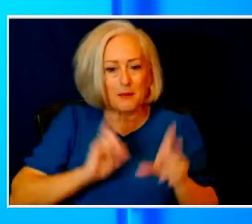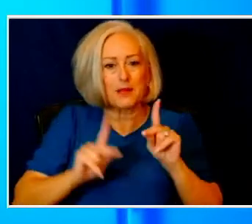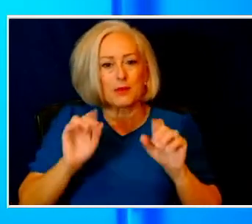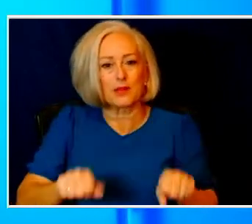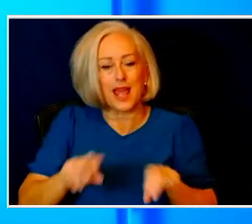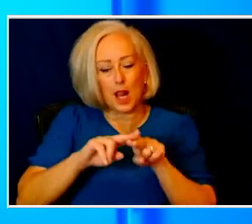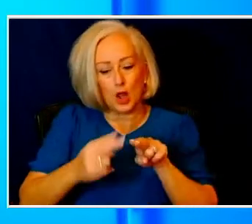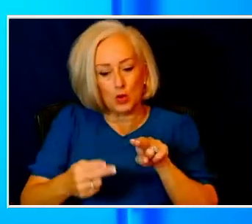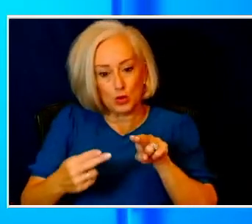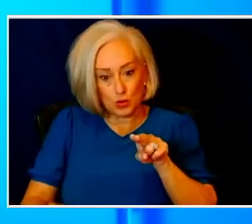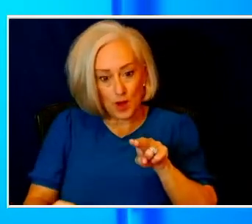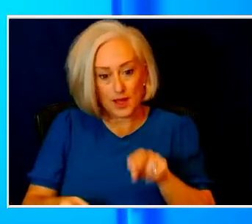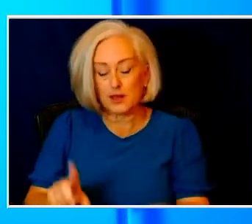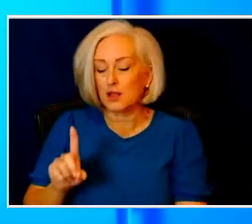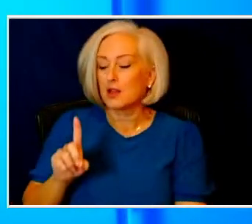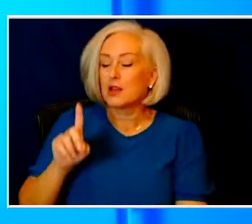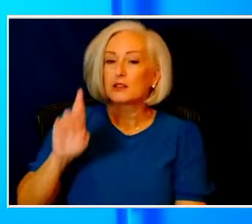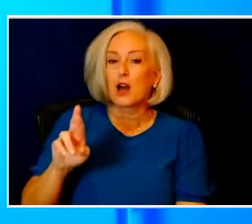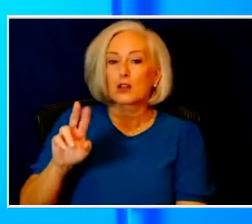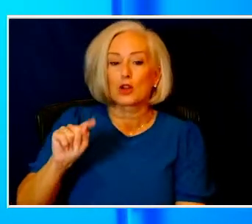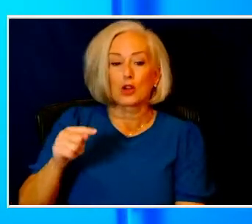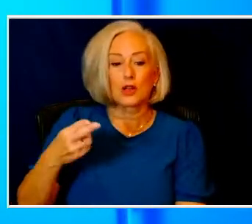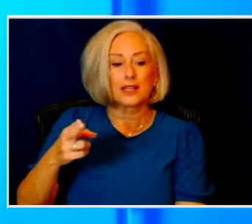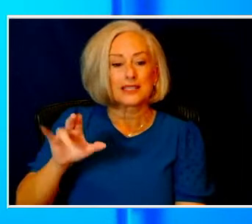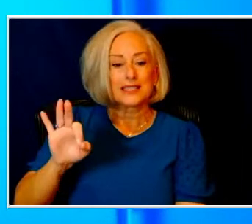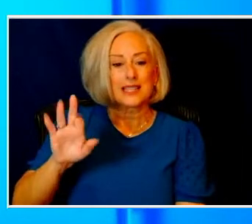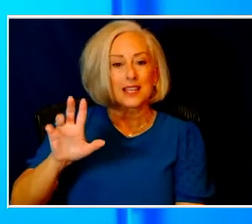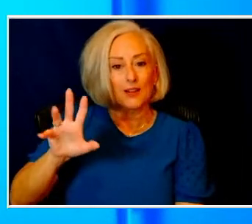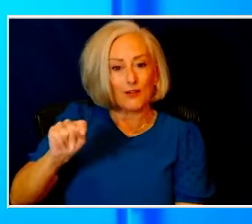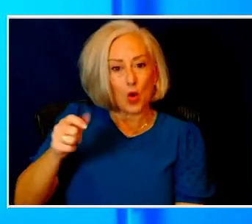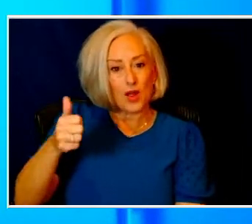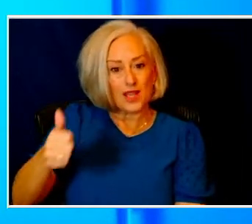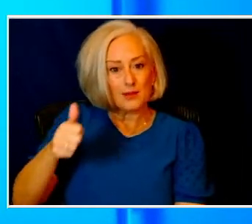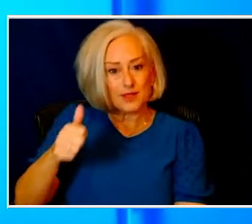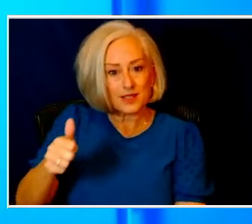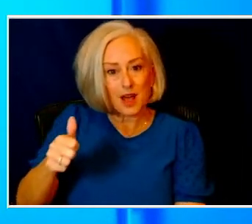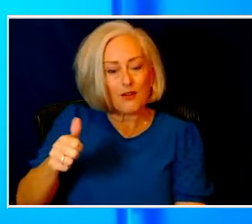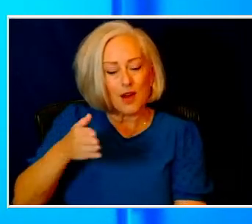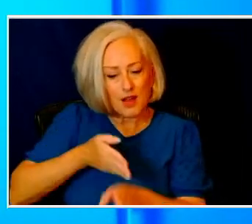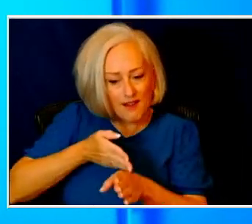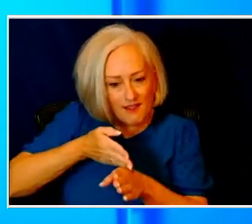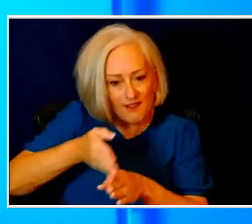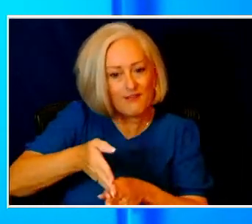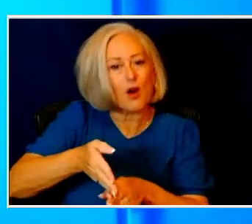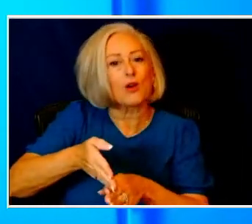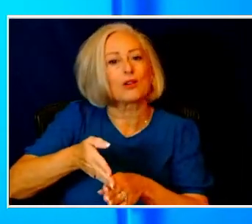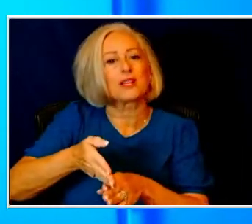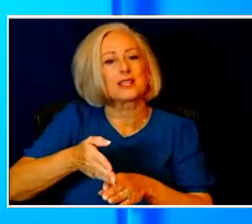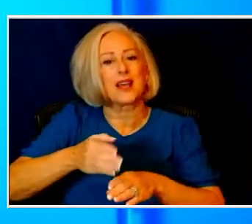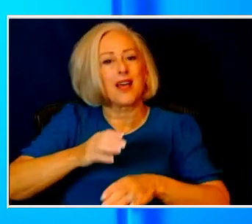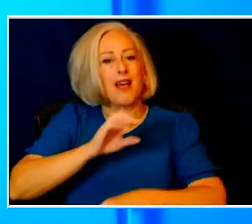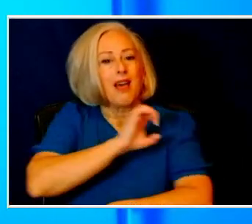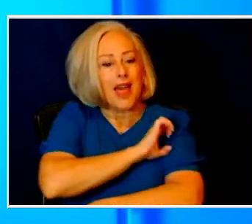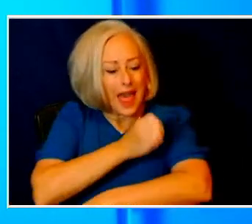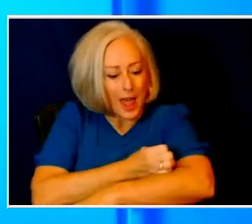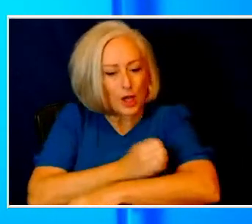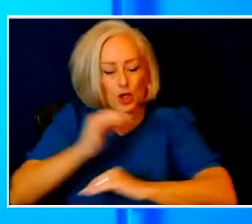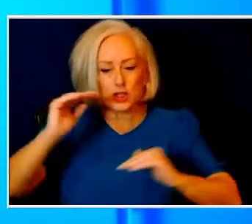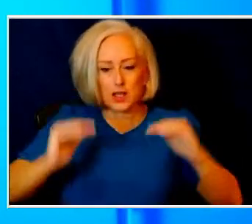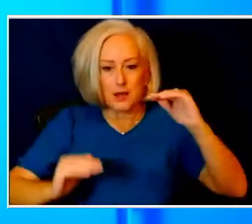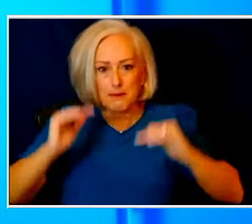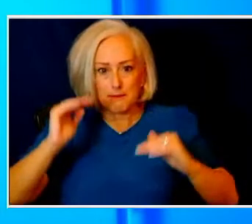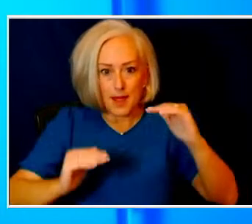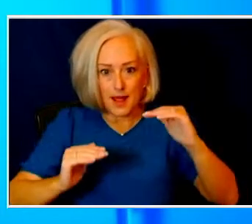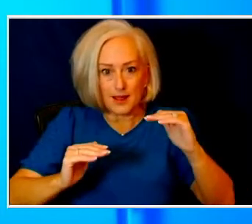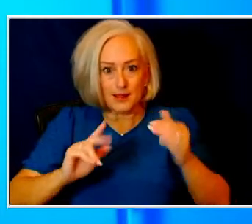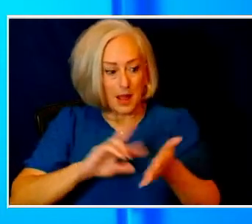Tifo is a specialist on energy balance and how changes across your lifetime